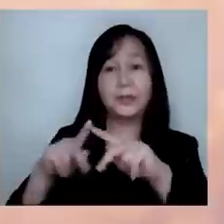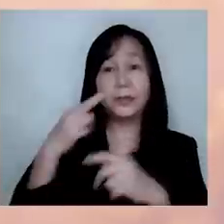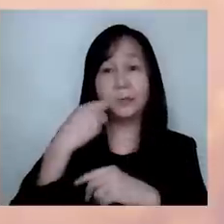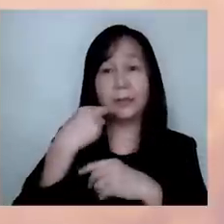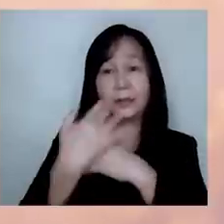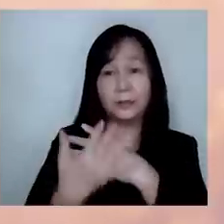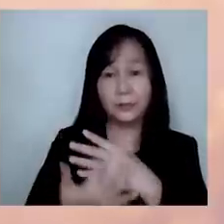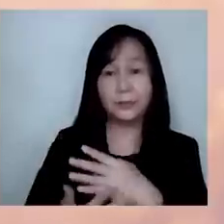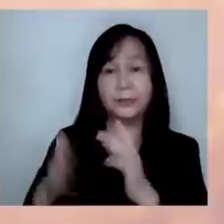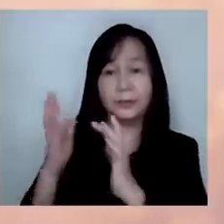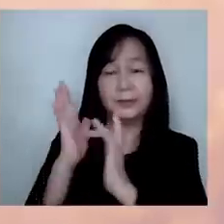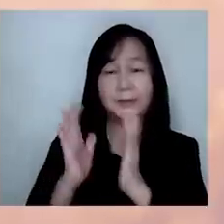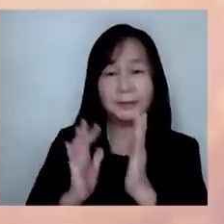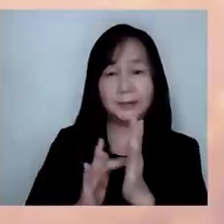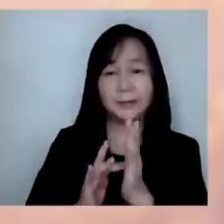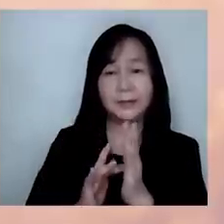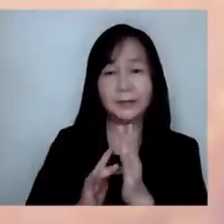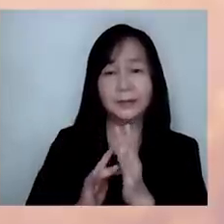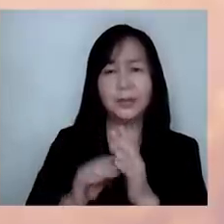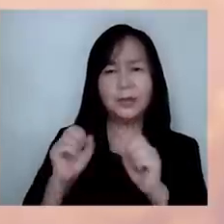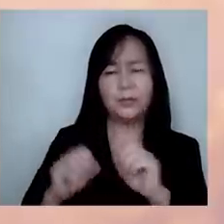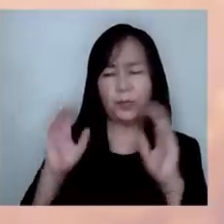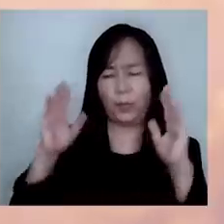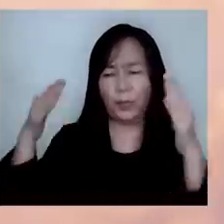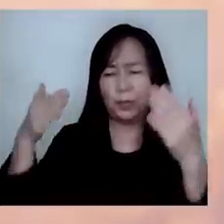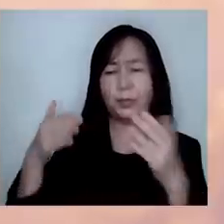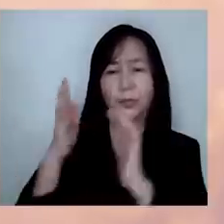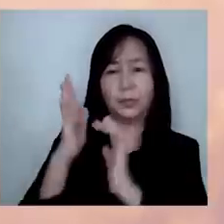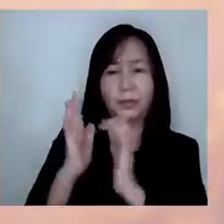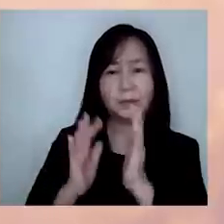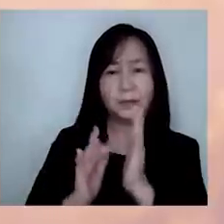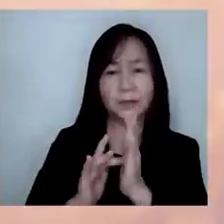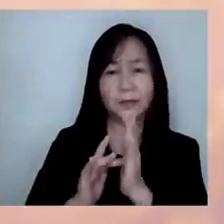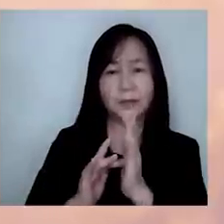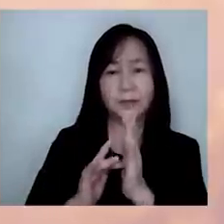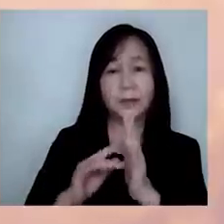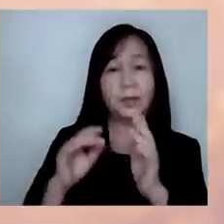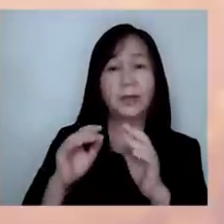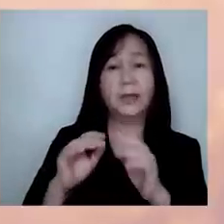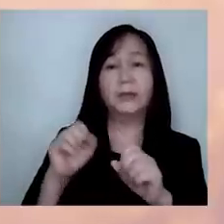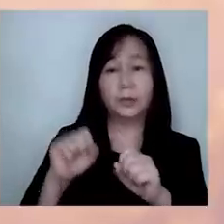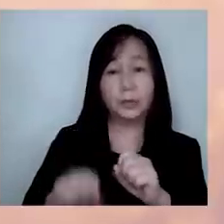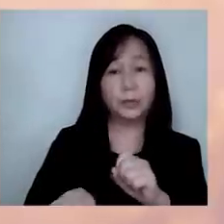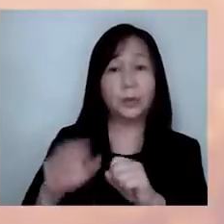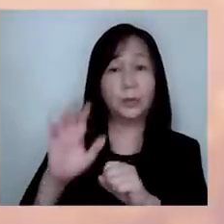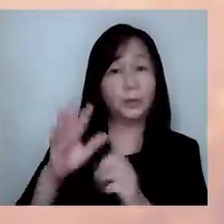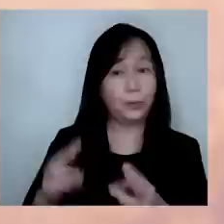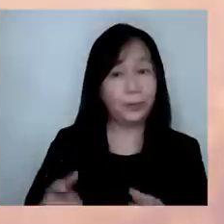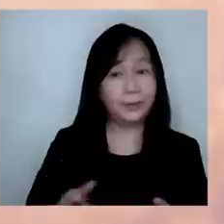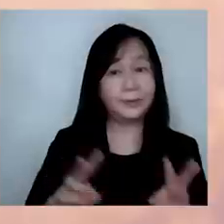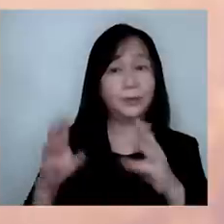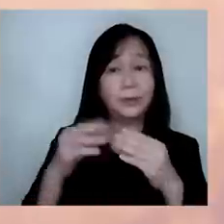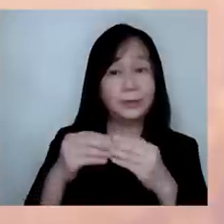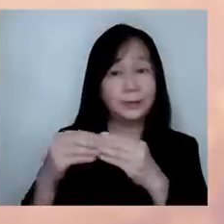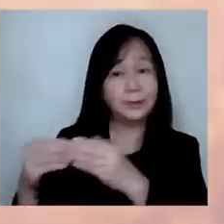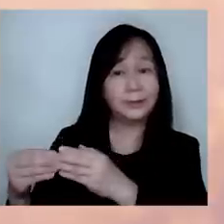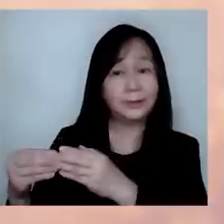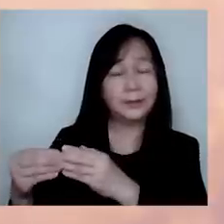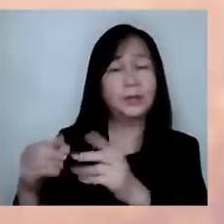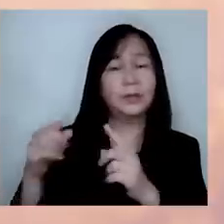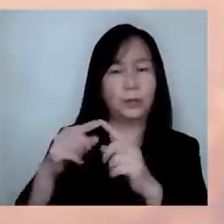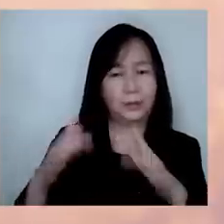so focus on him and so your ways will lead now to life